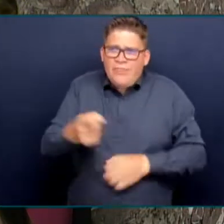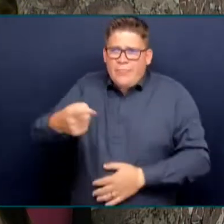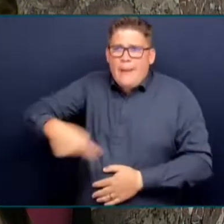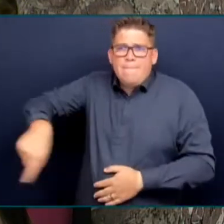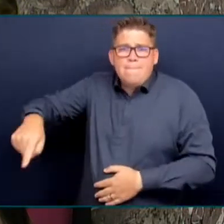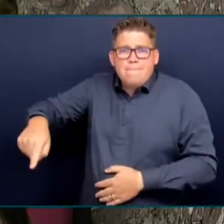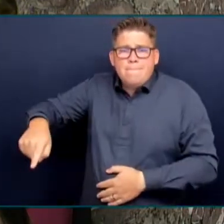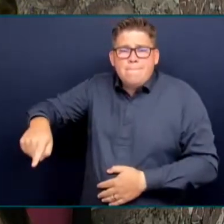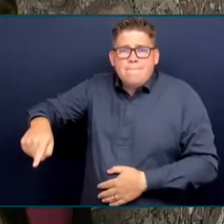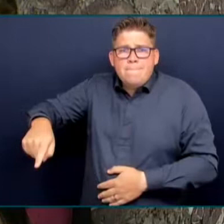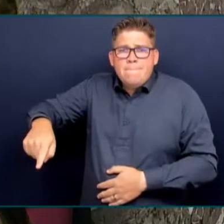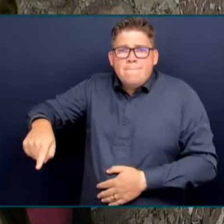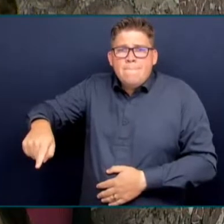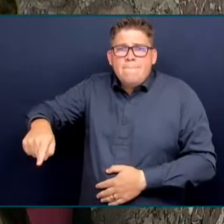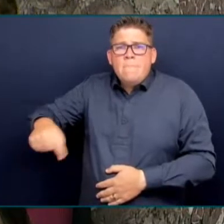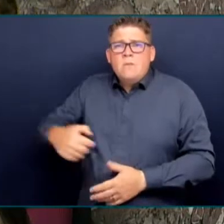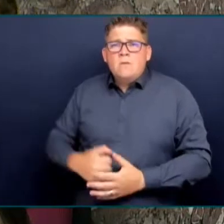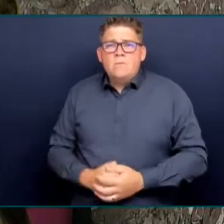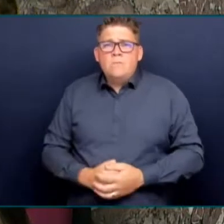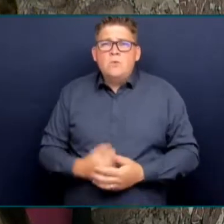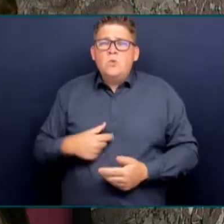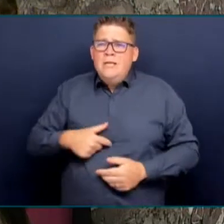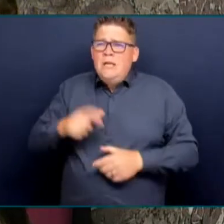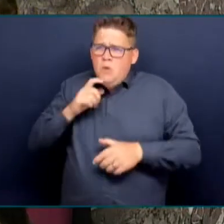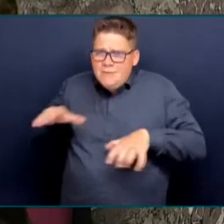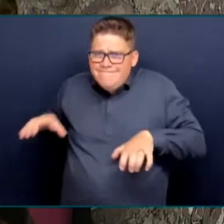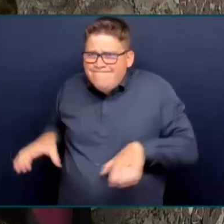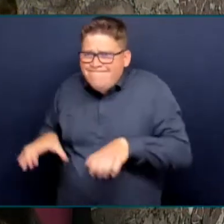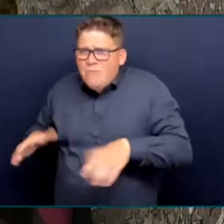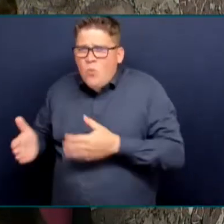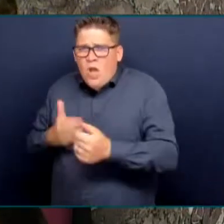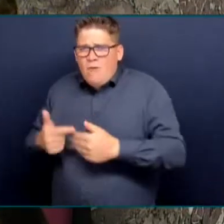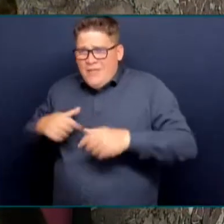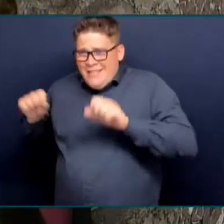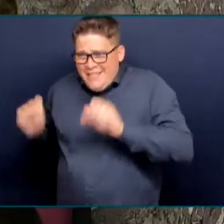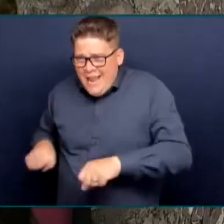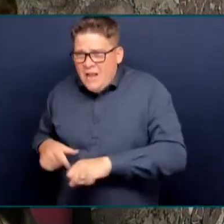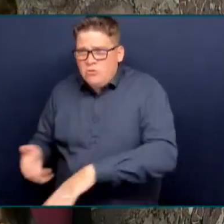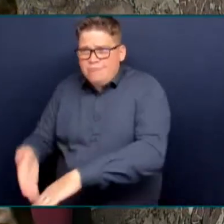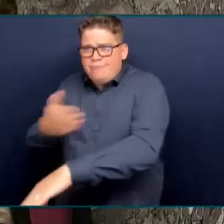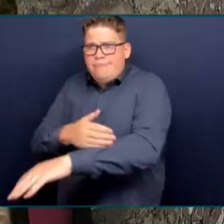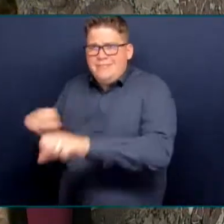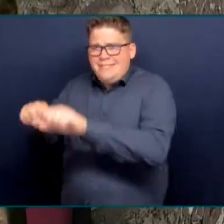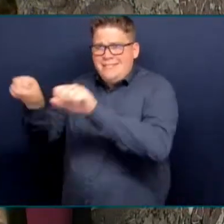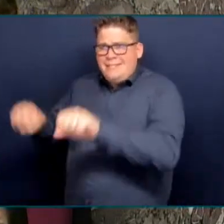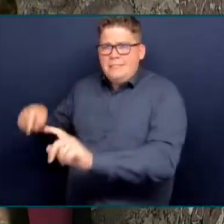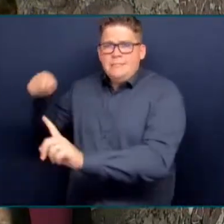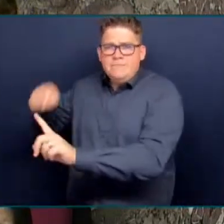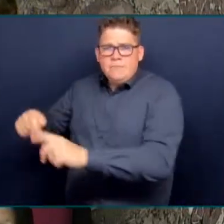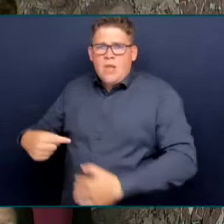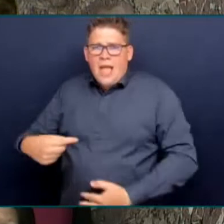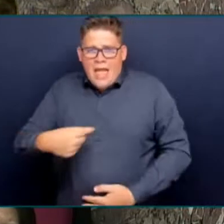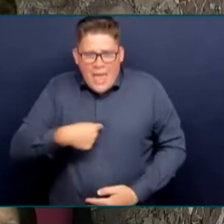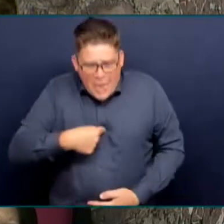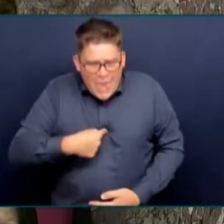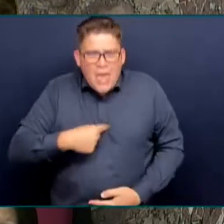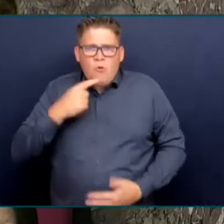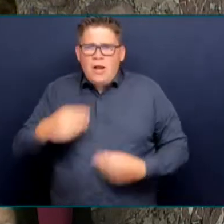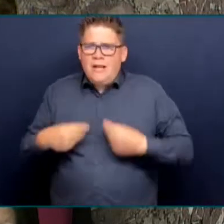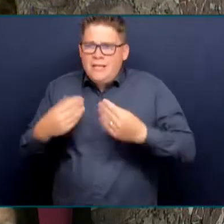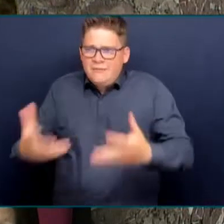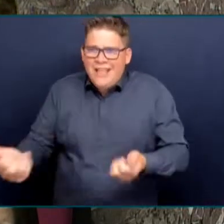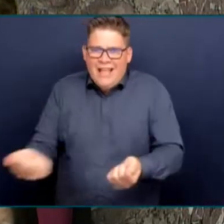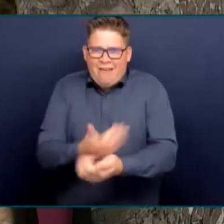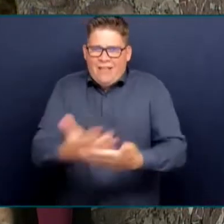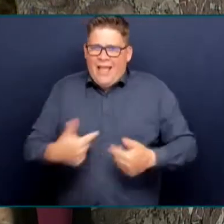well, but can serve us better. And I'm going to continue to give everything I have on behalf of a government that will